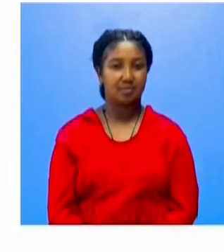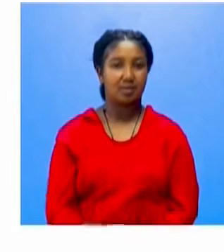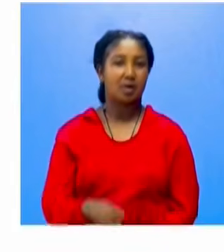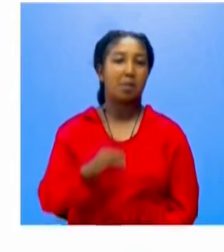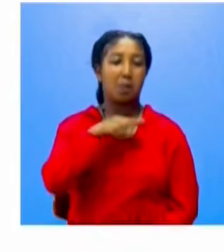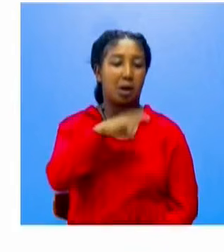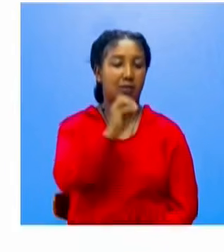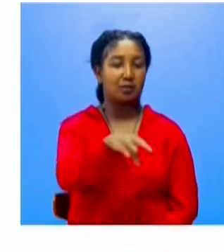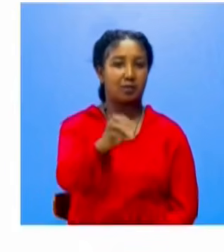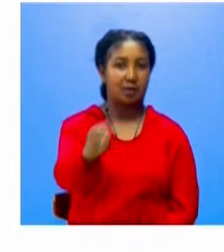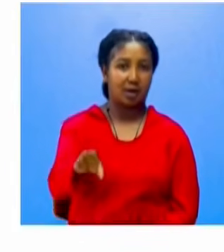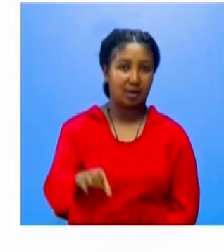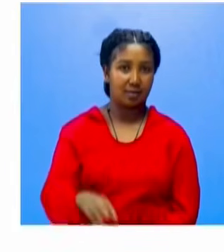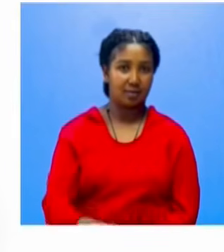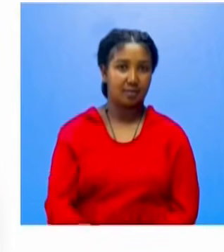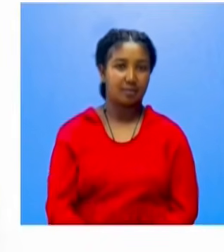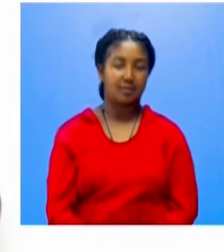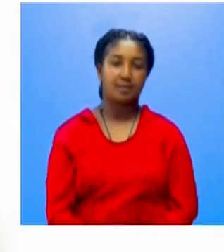Because of